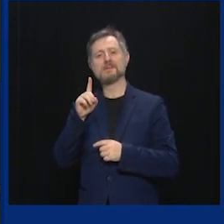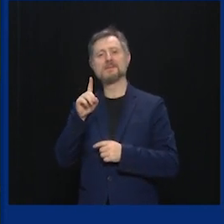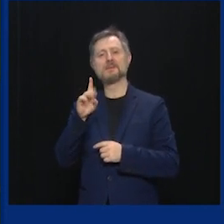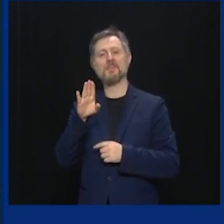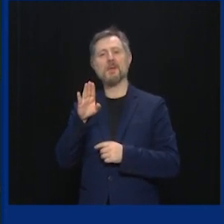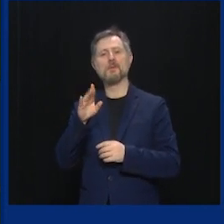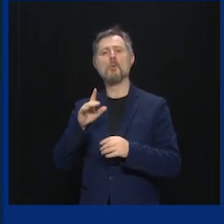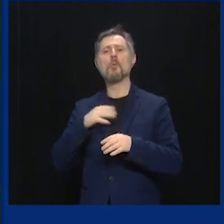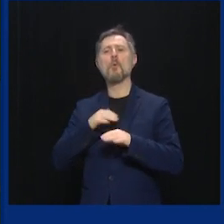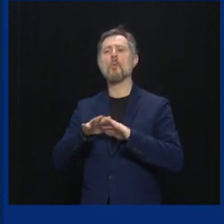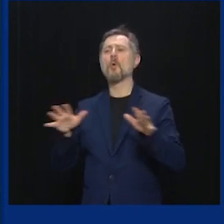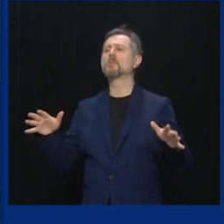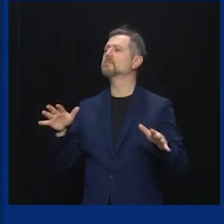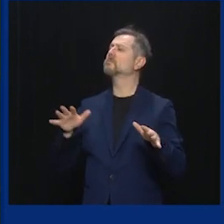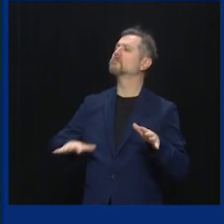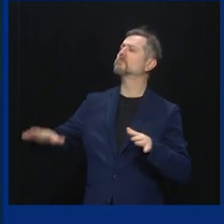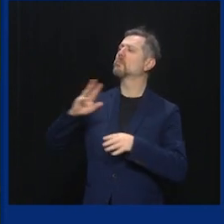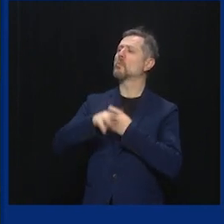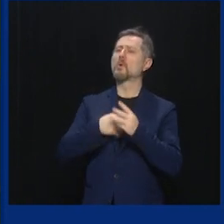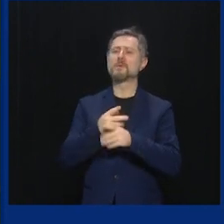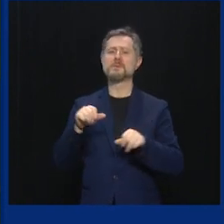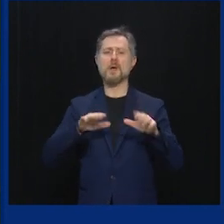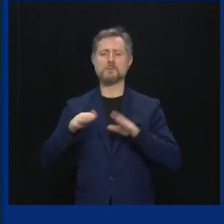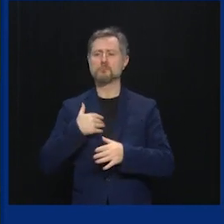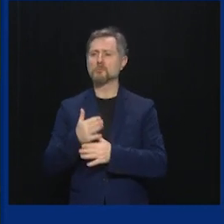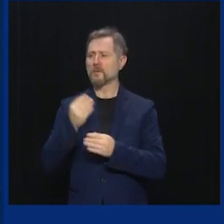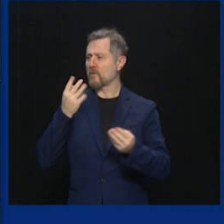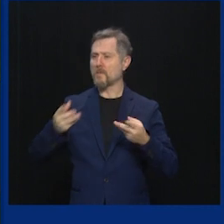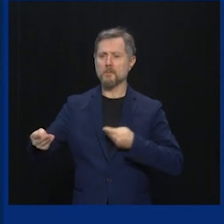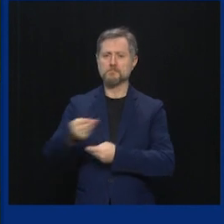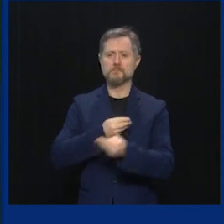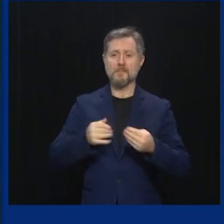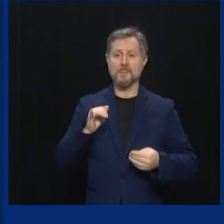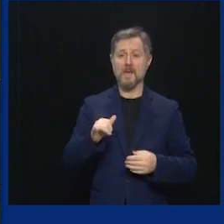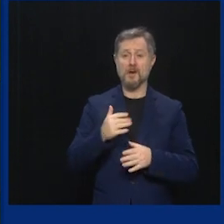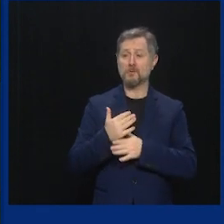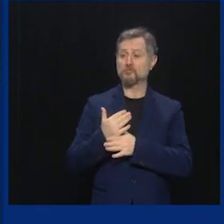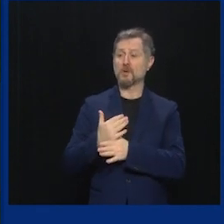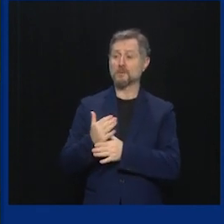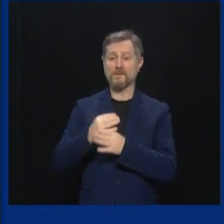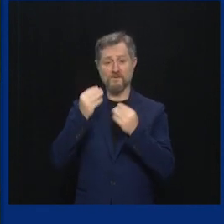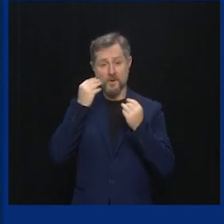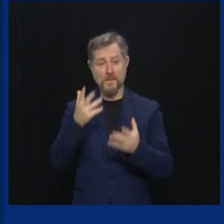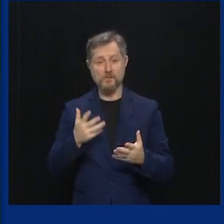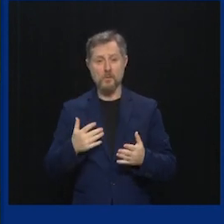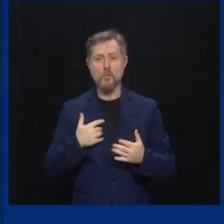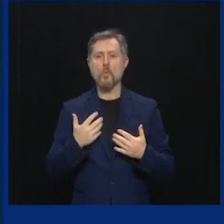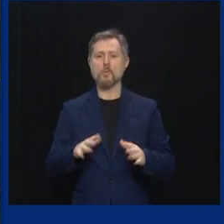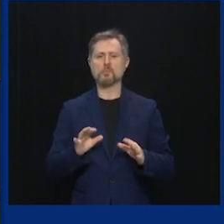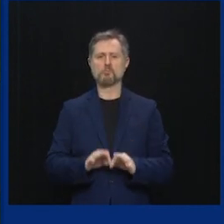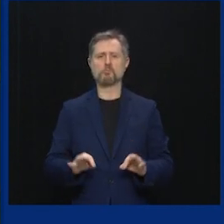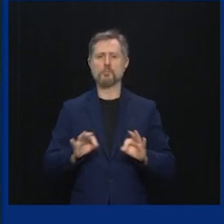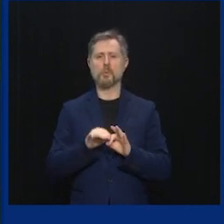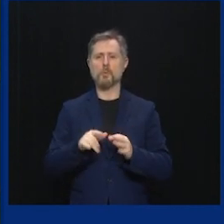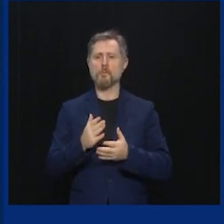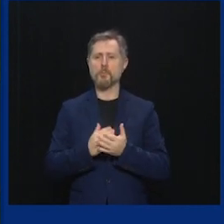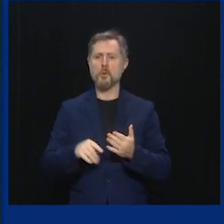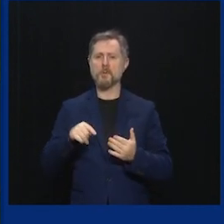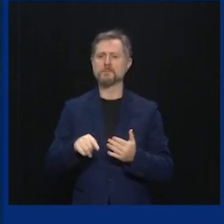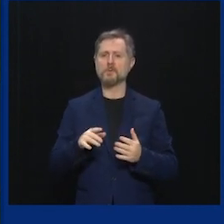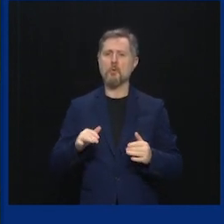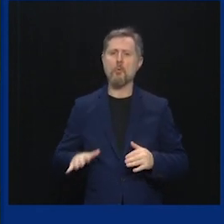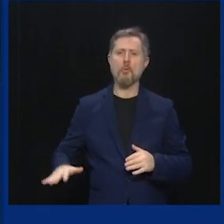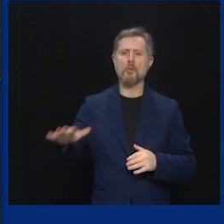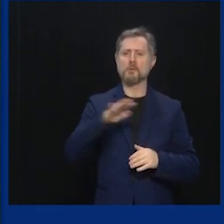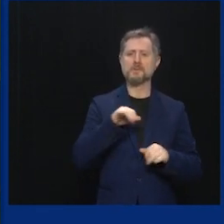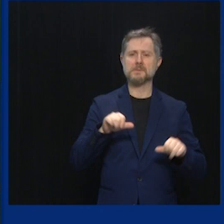worldwide. And this open sharing of sequence data is a vital component of the global response effort to the COVID pandemic. And we strongly encourage